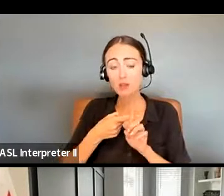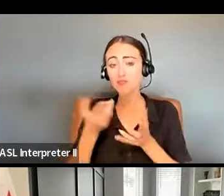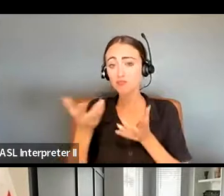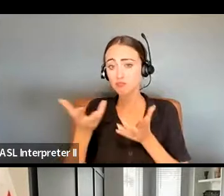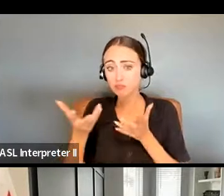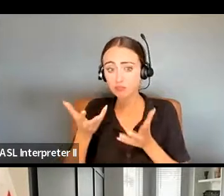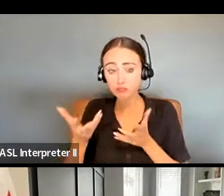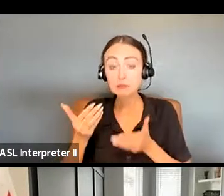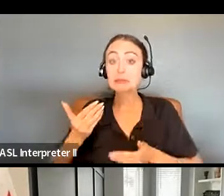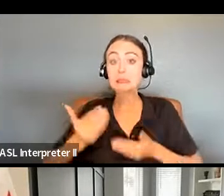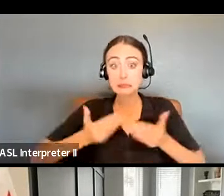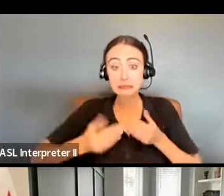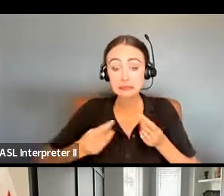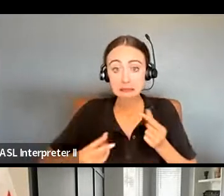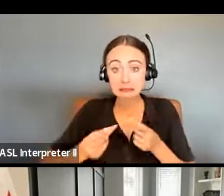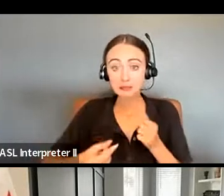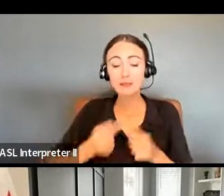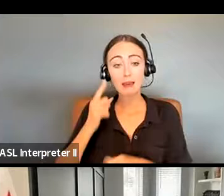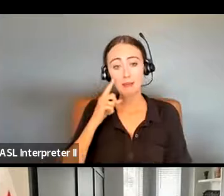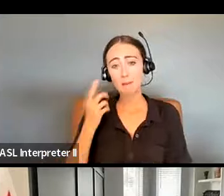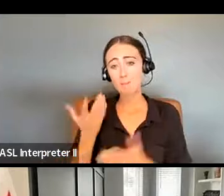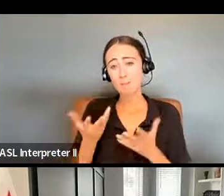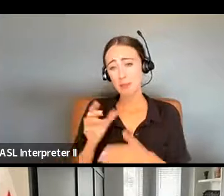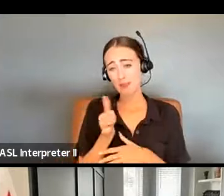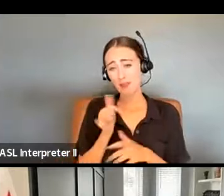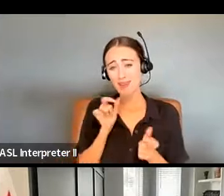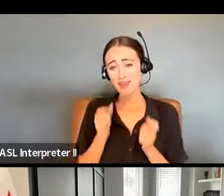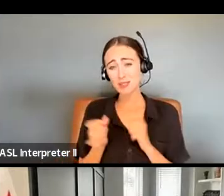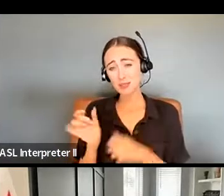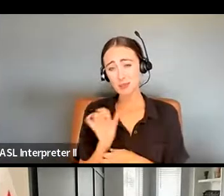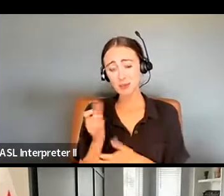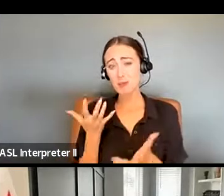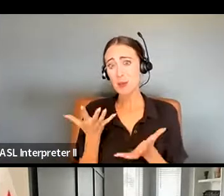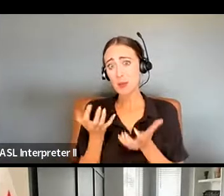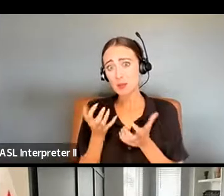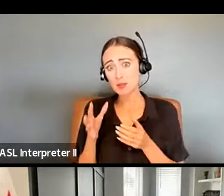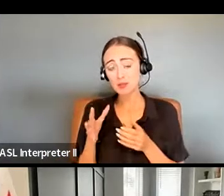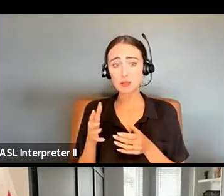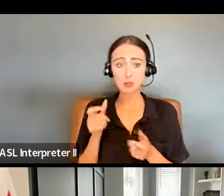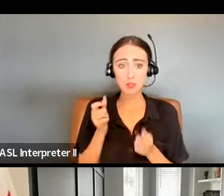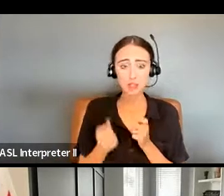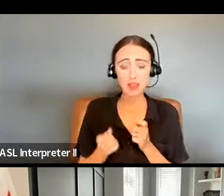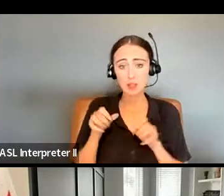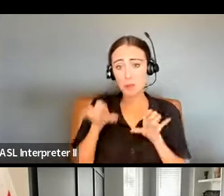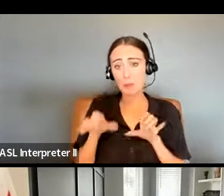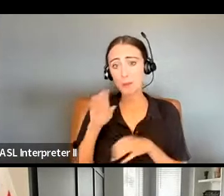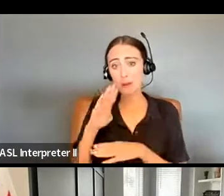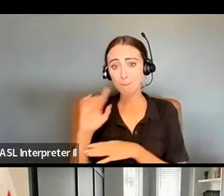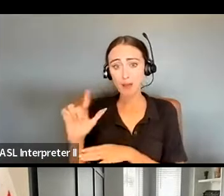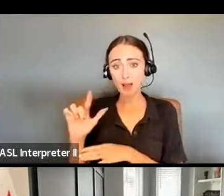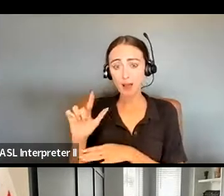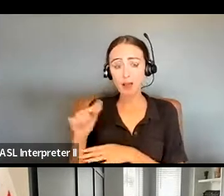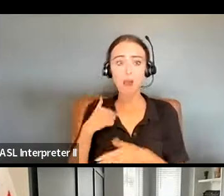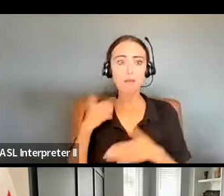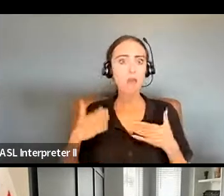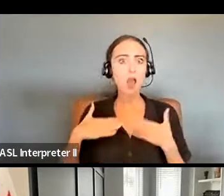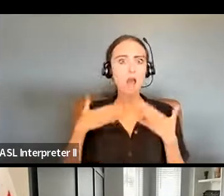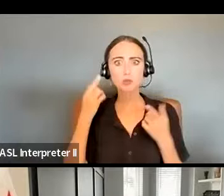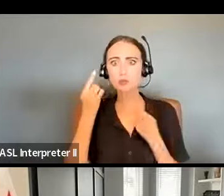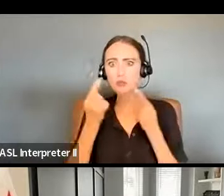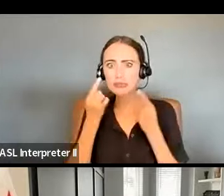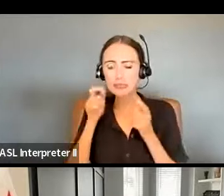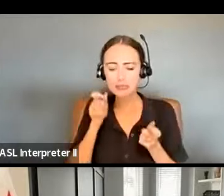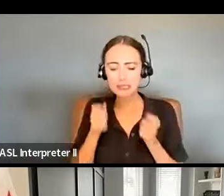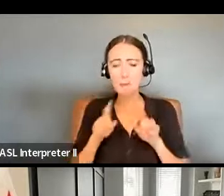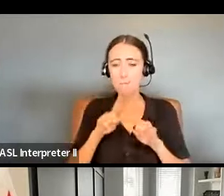due haste on that. And I think there may be other changes as well that we may wish to make to the permanent bill. I am more than happy to consider these changes,